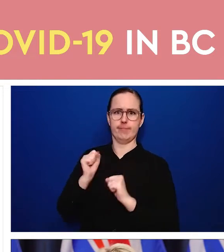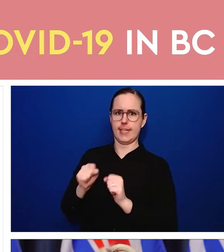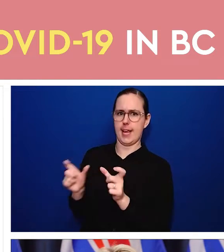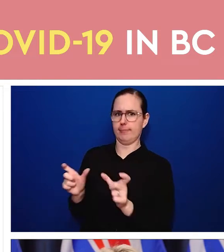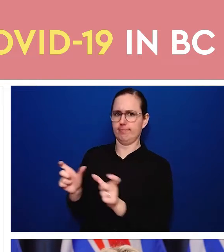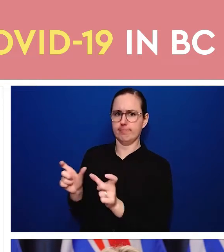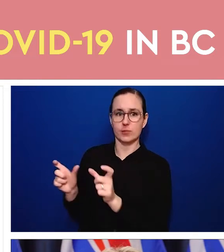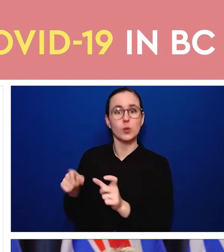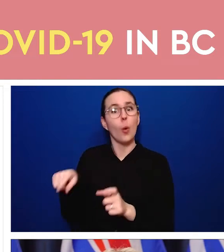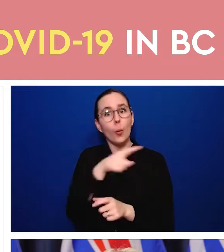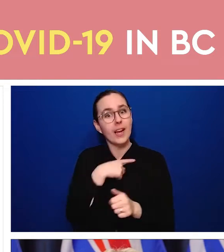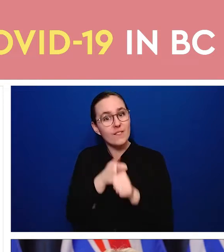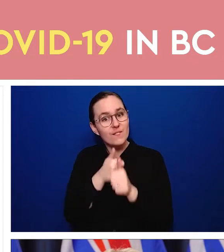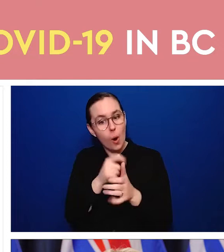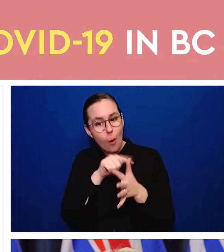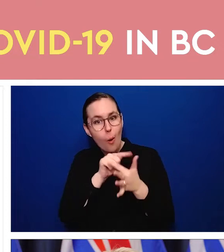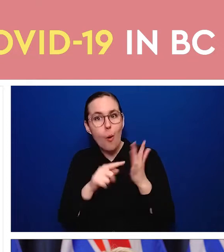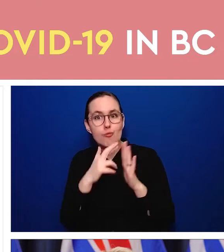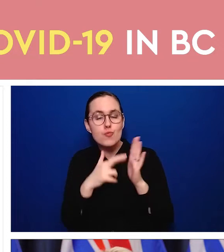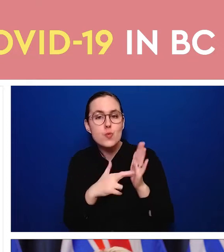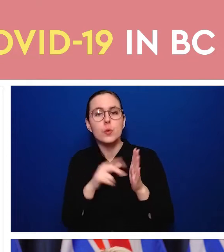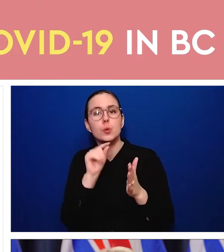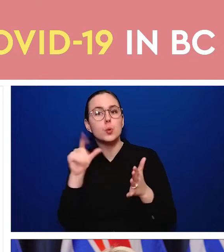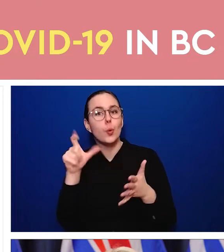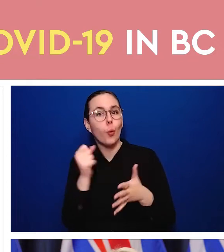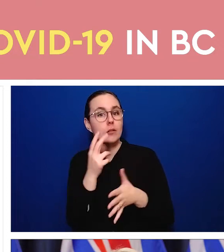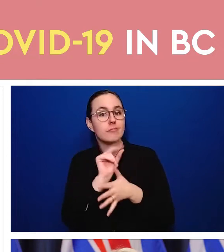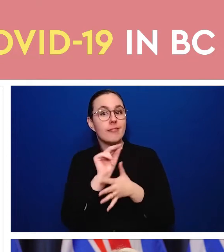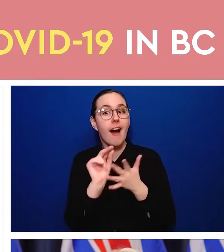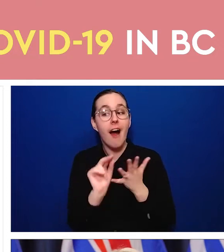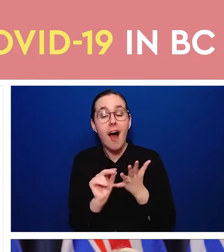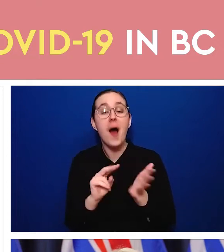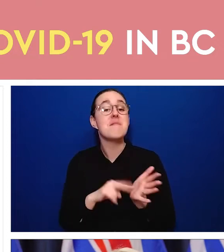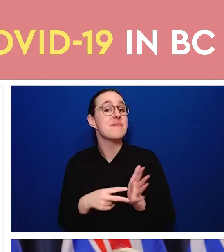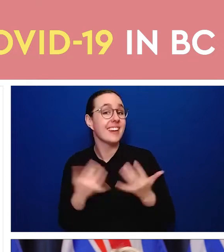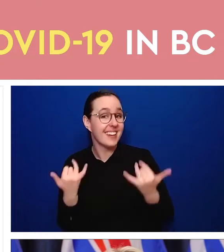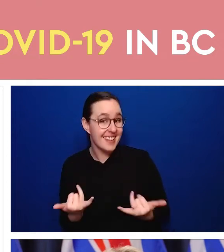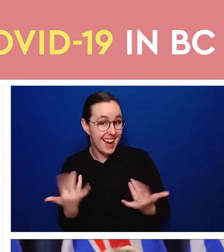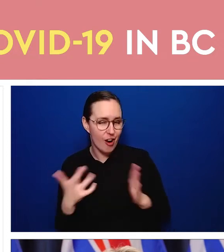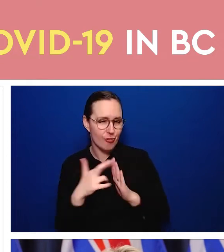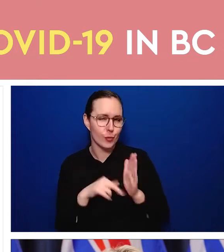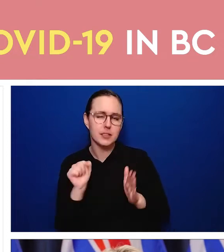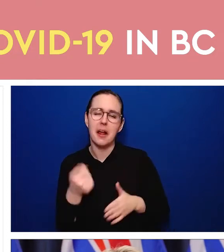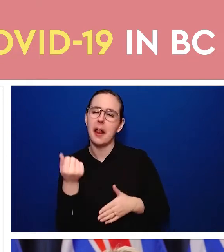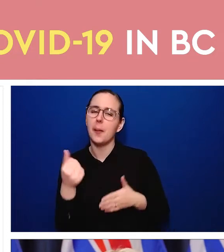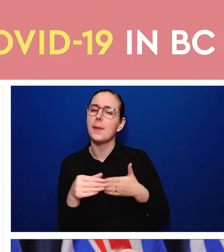and relax some of these measures. The most, just to follow up on